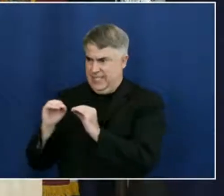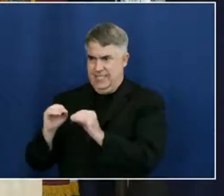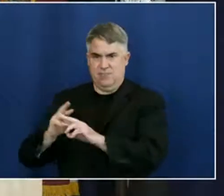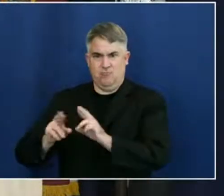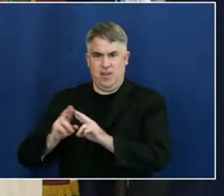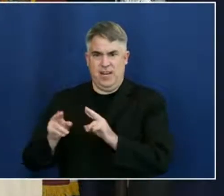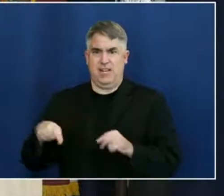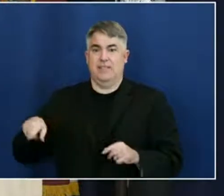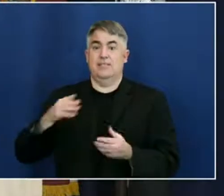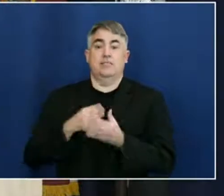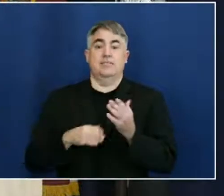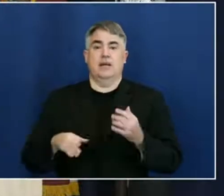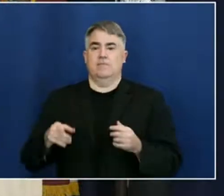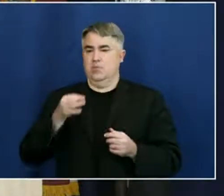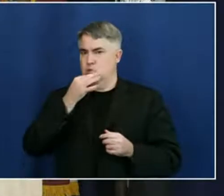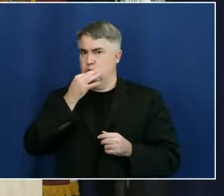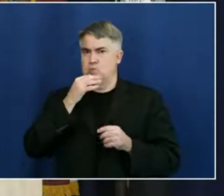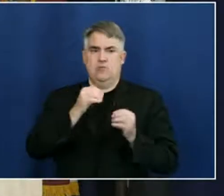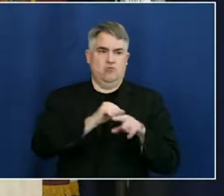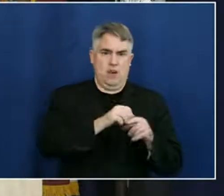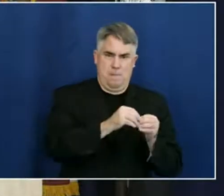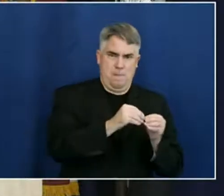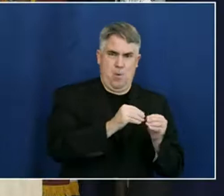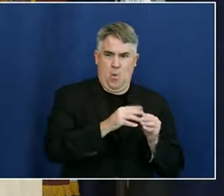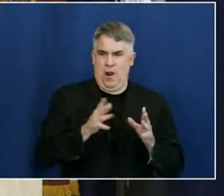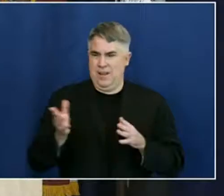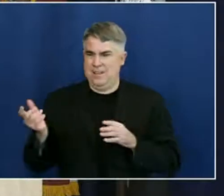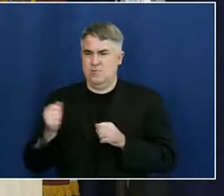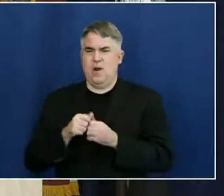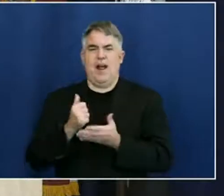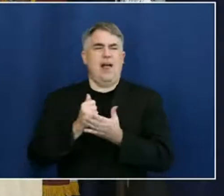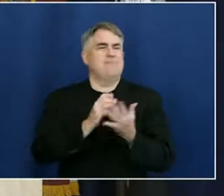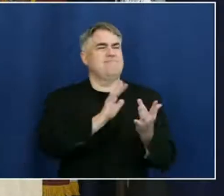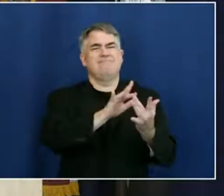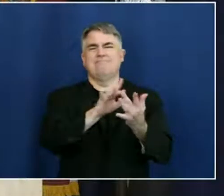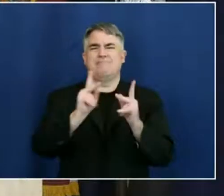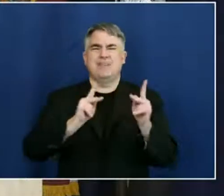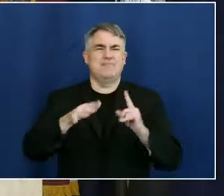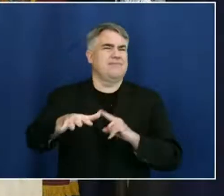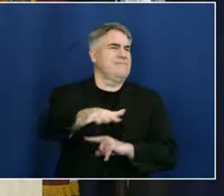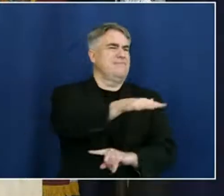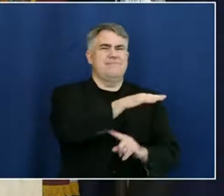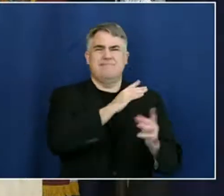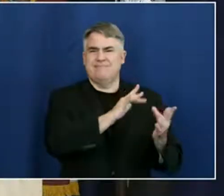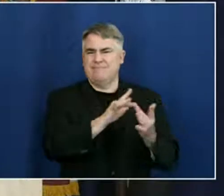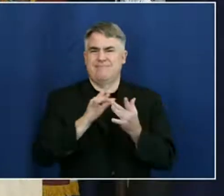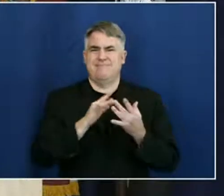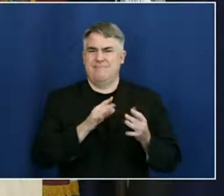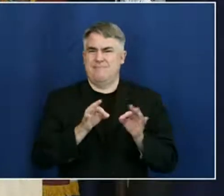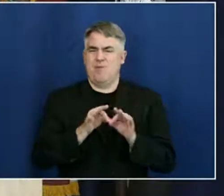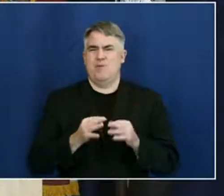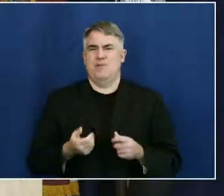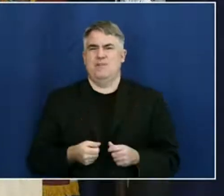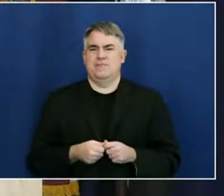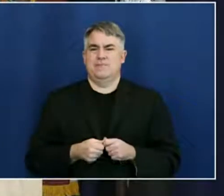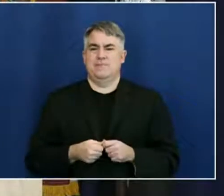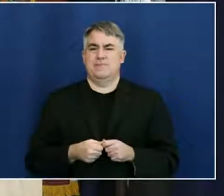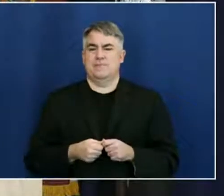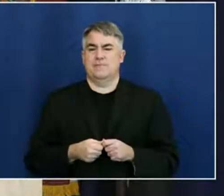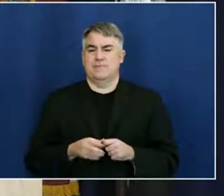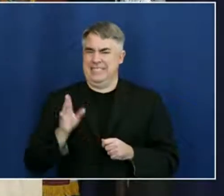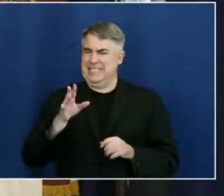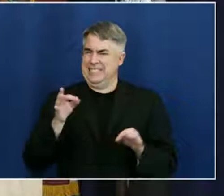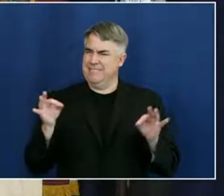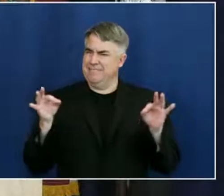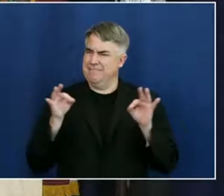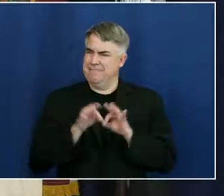receiving training to conduct outreach and begin the appointment setting. This is an important pilot program that we're doing in the